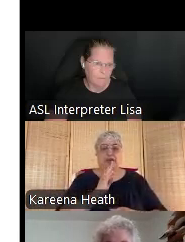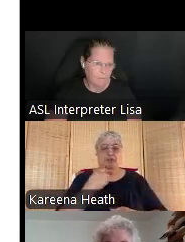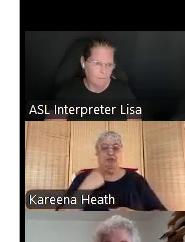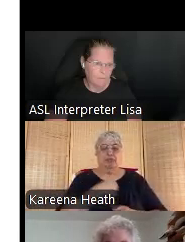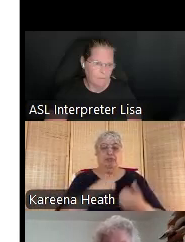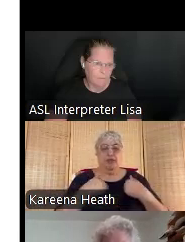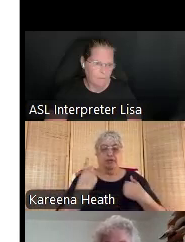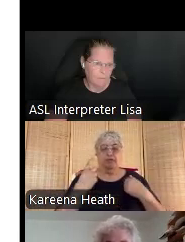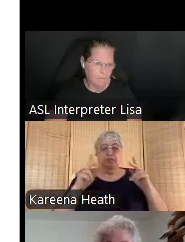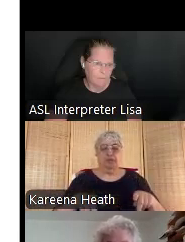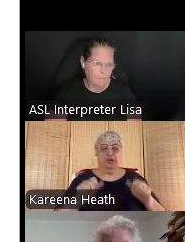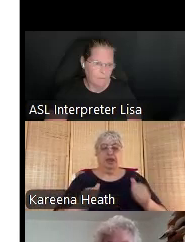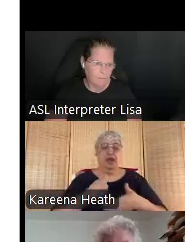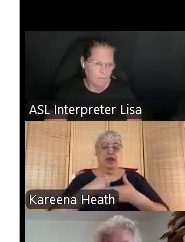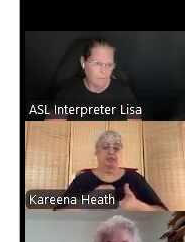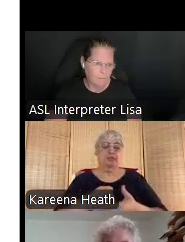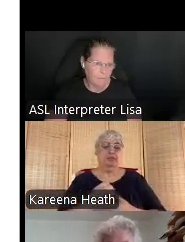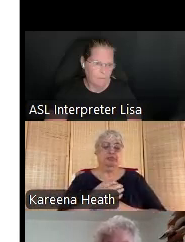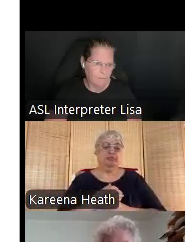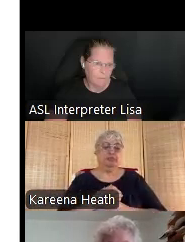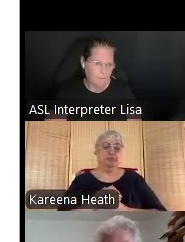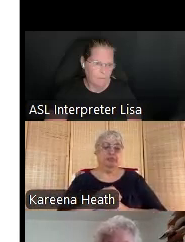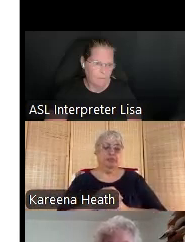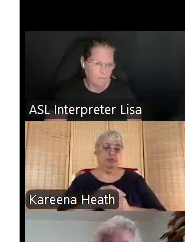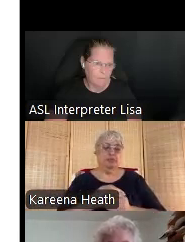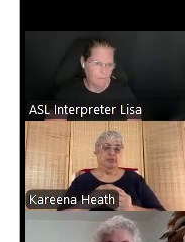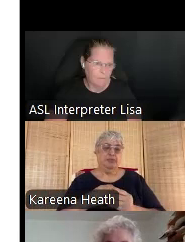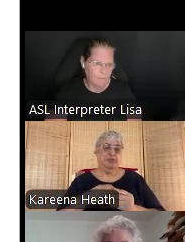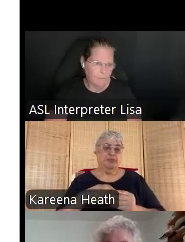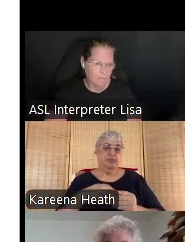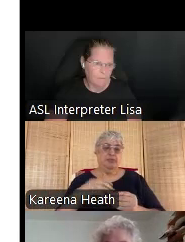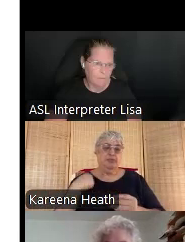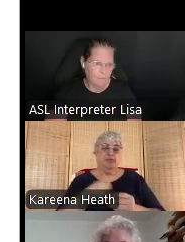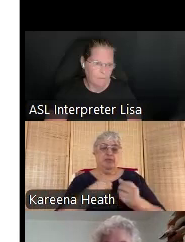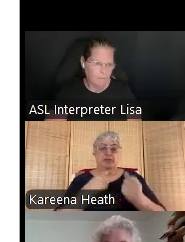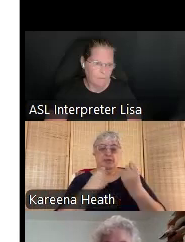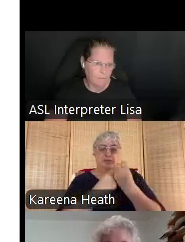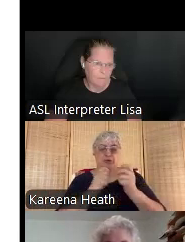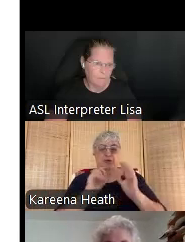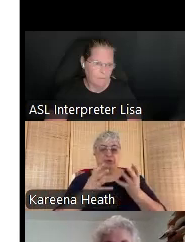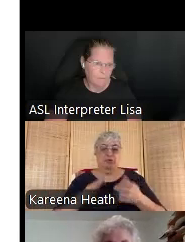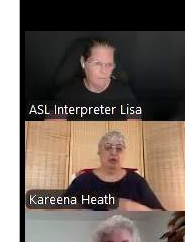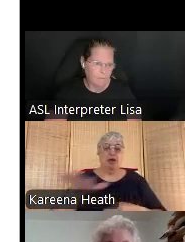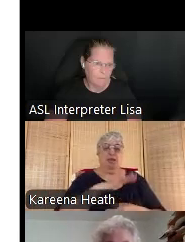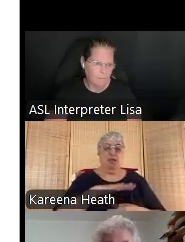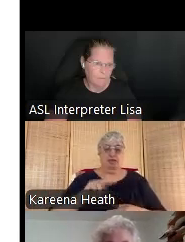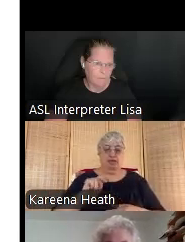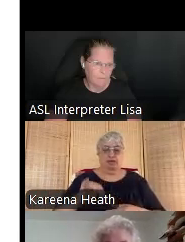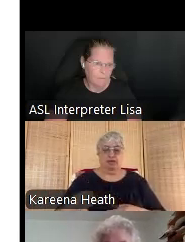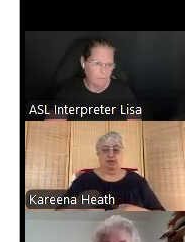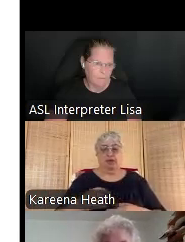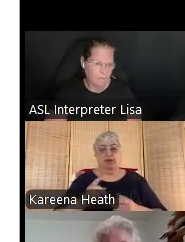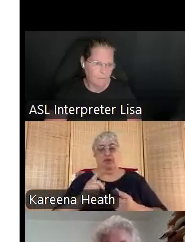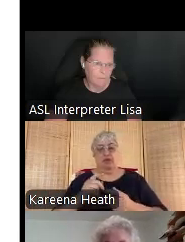we can get back to you with somebody that speaks Spanish. We have support groups throughout the state. Some are virtual, some